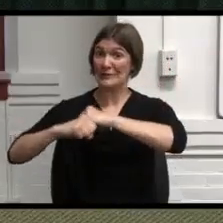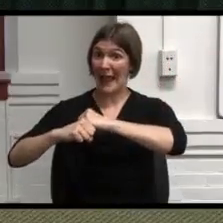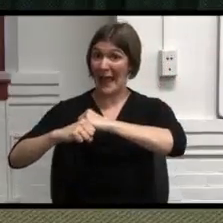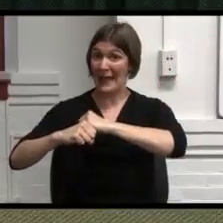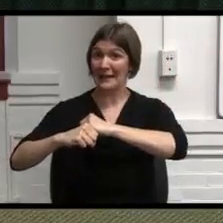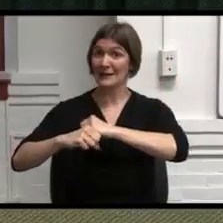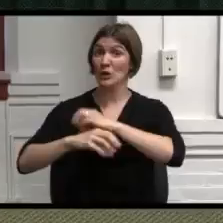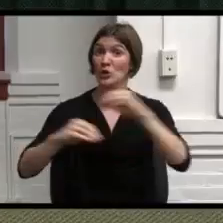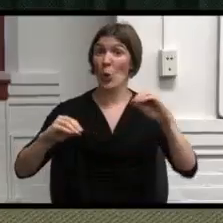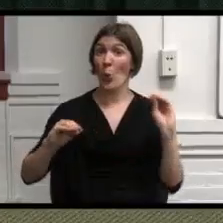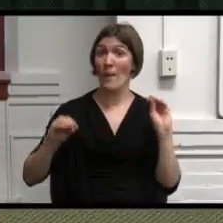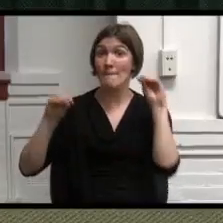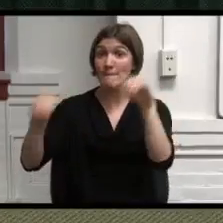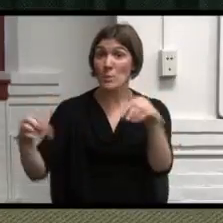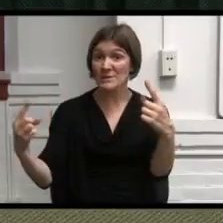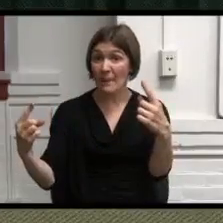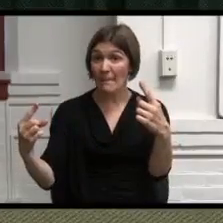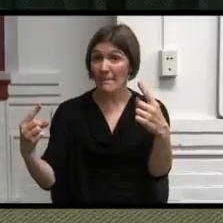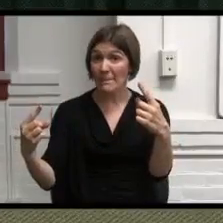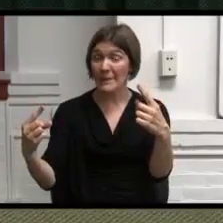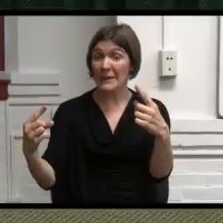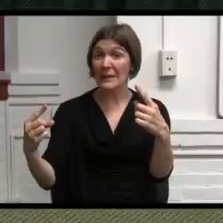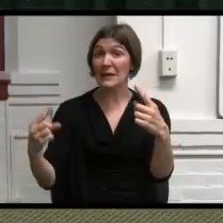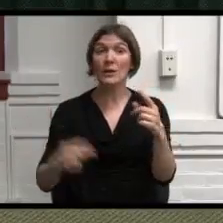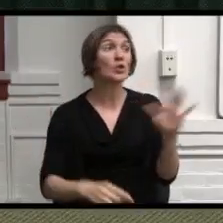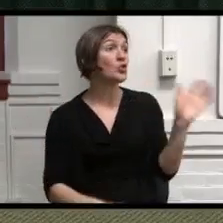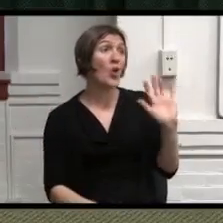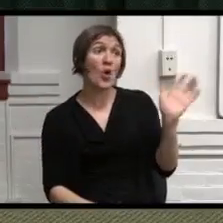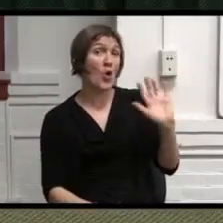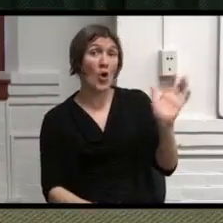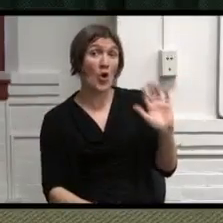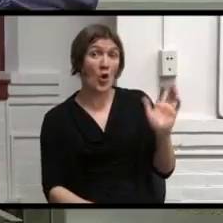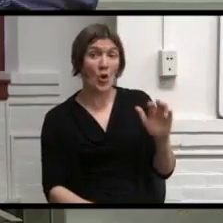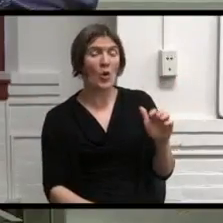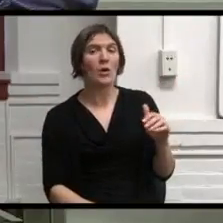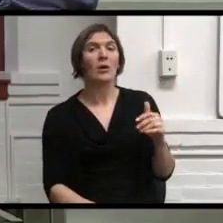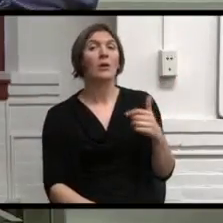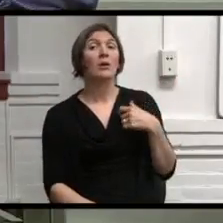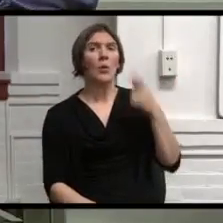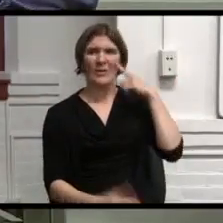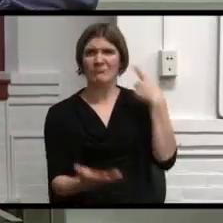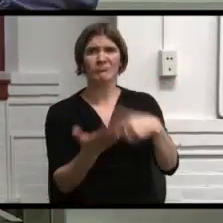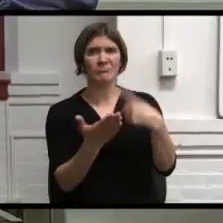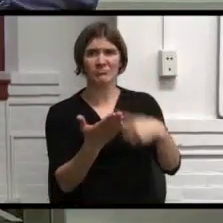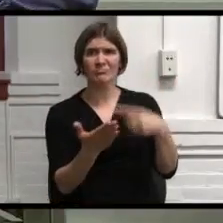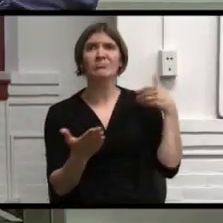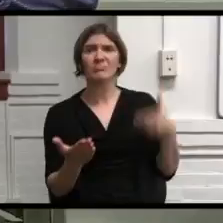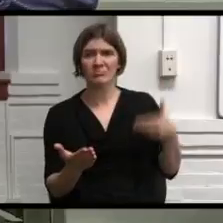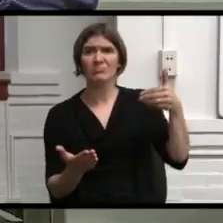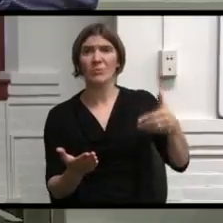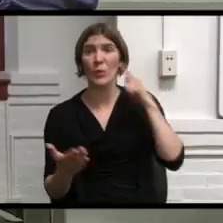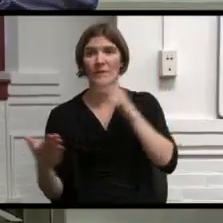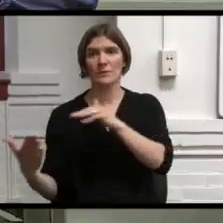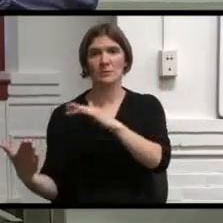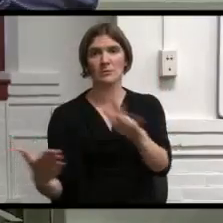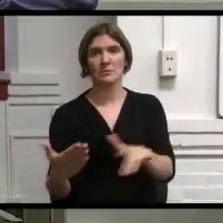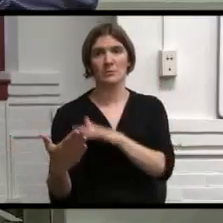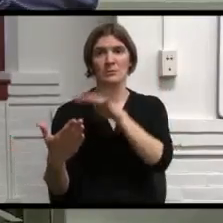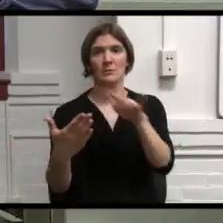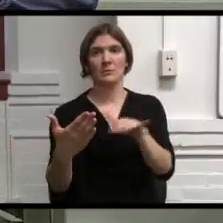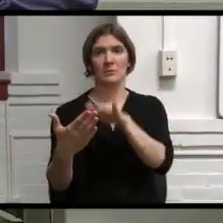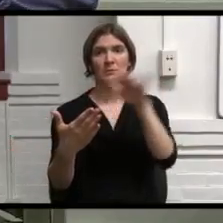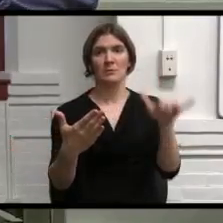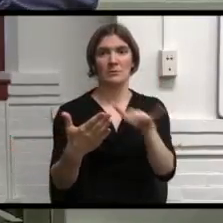goes into that plot of land? No, it's been the subject of sustained study and